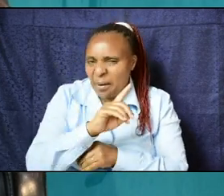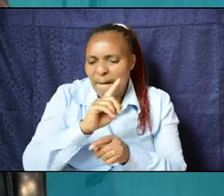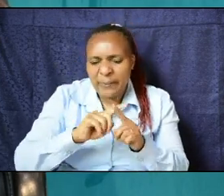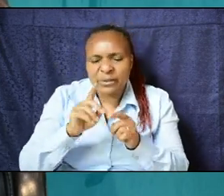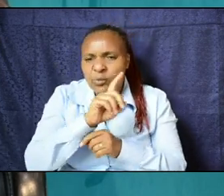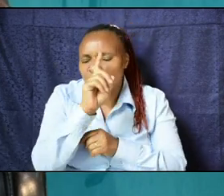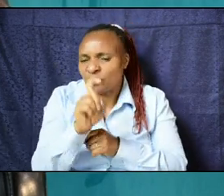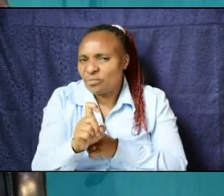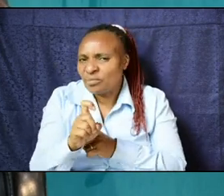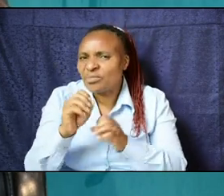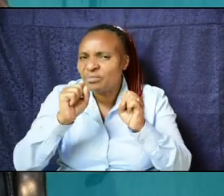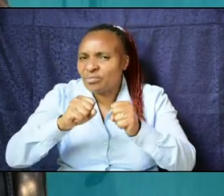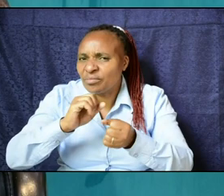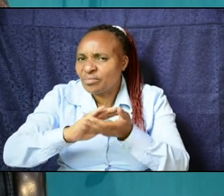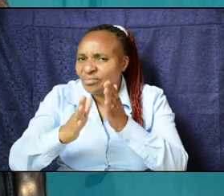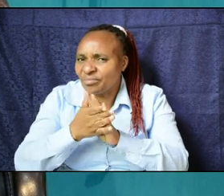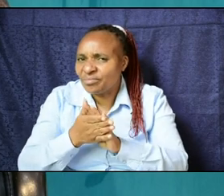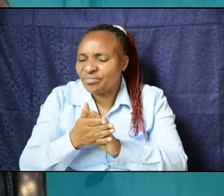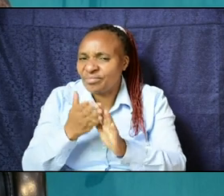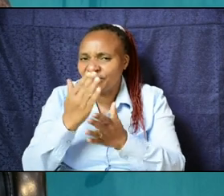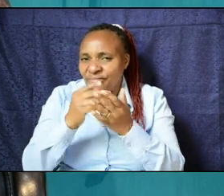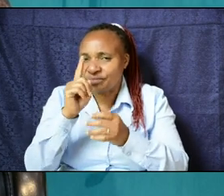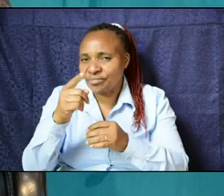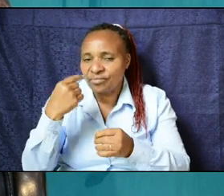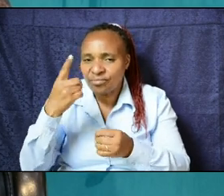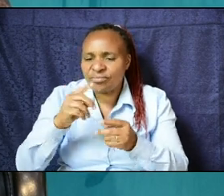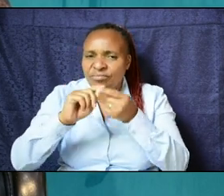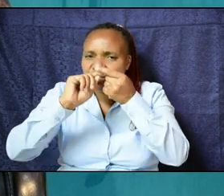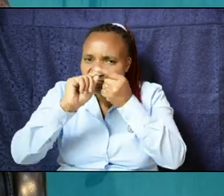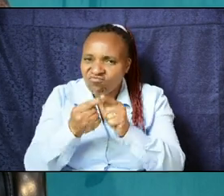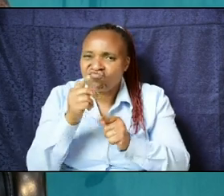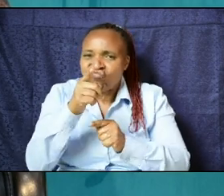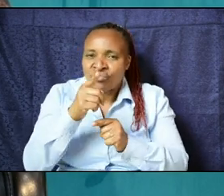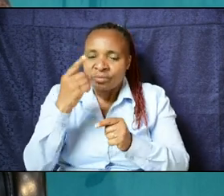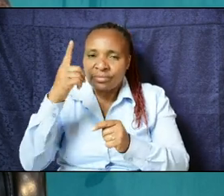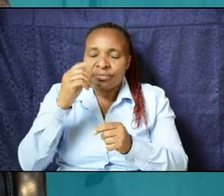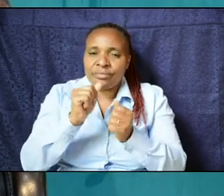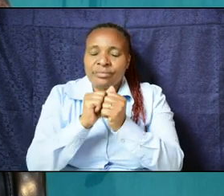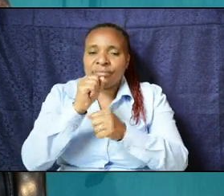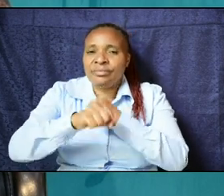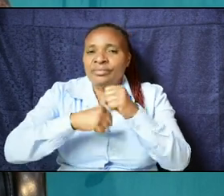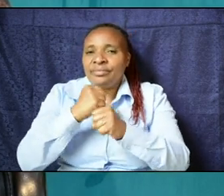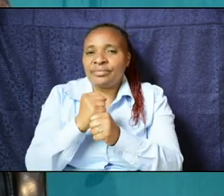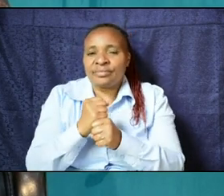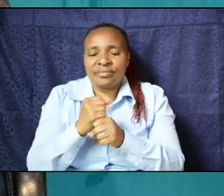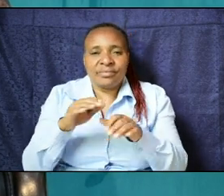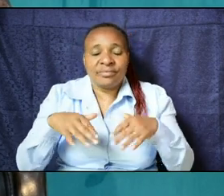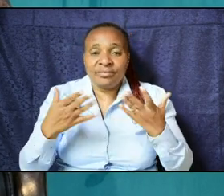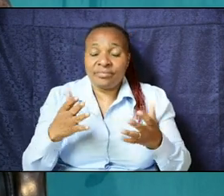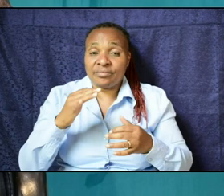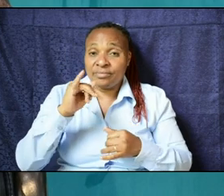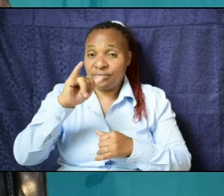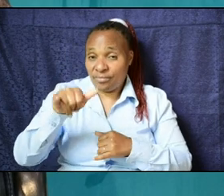you forgive somebody who has hurt you that much? So for 10 years, you can imagine how Joseph was